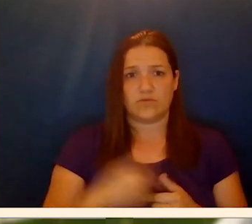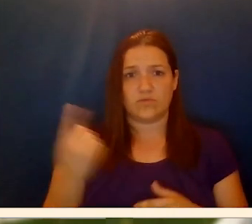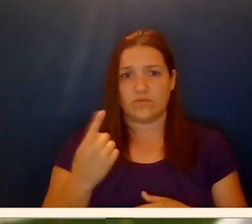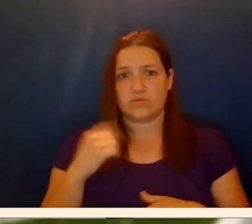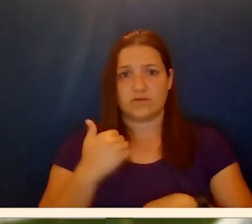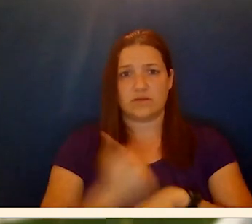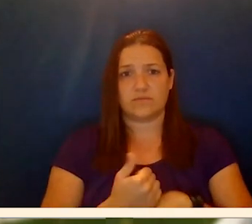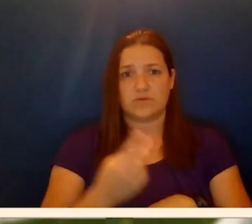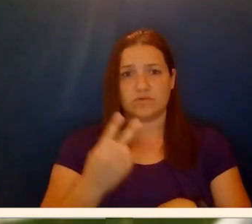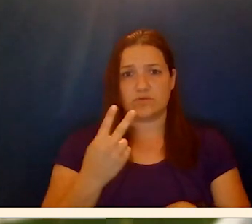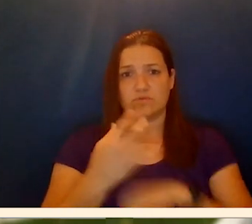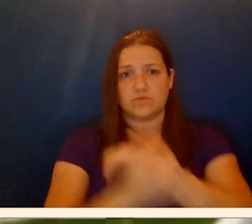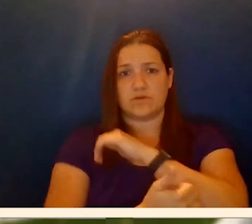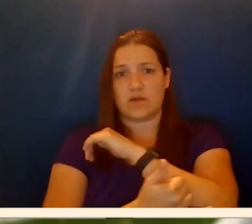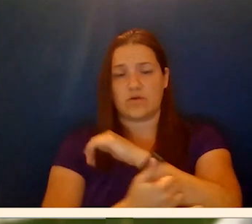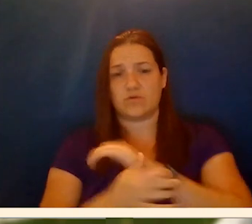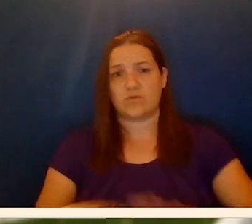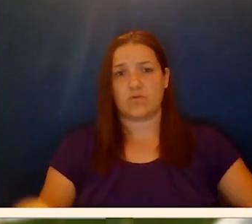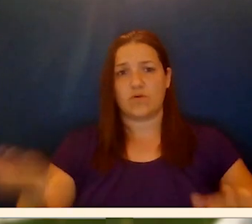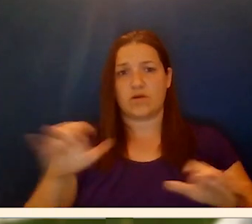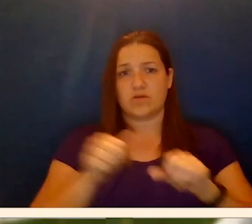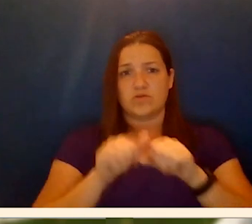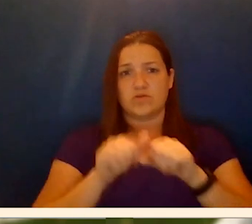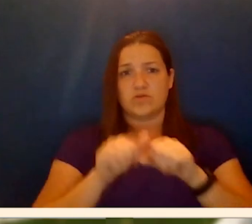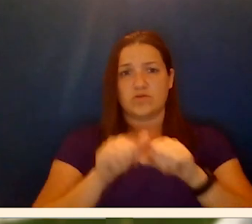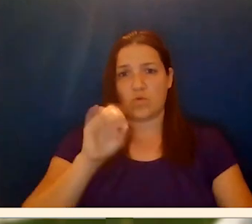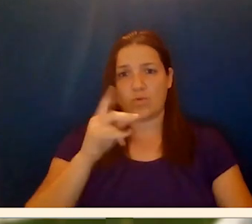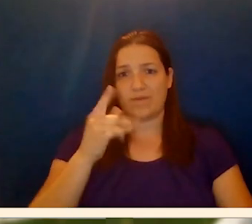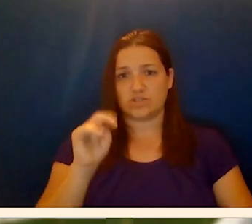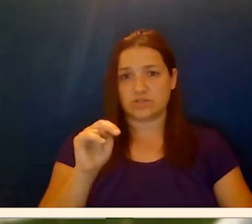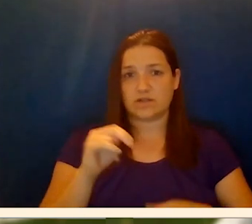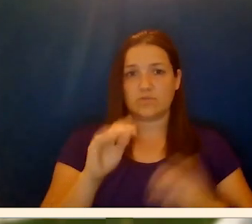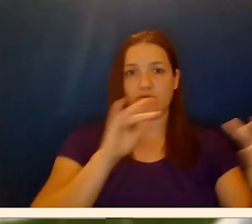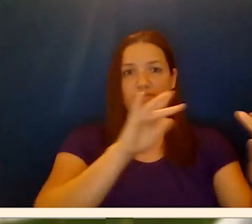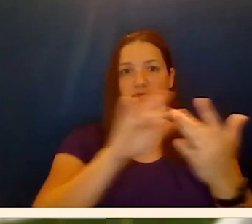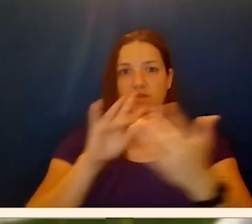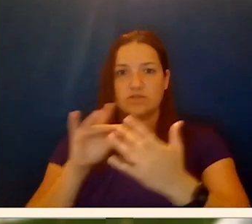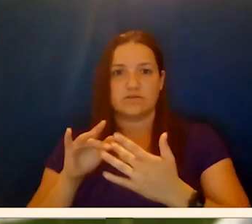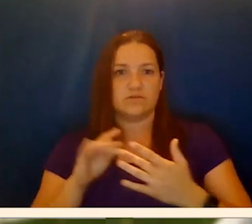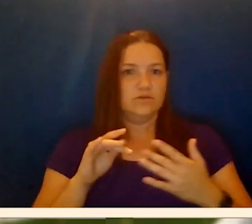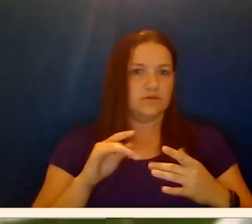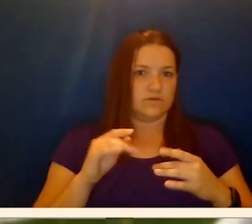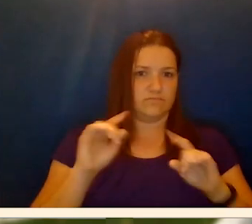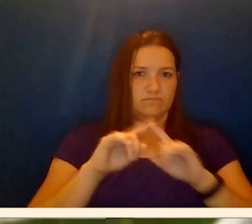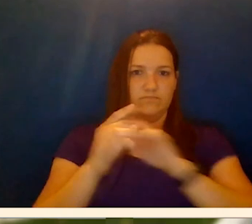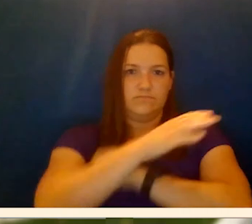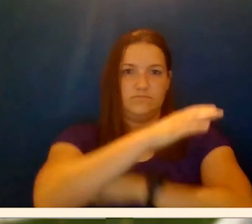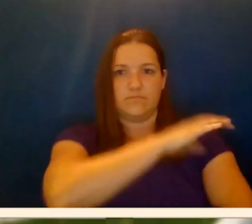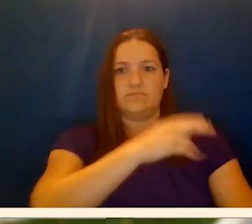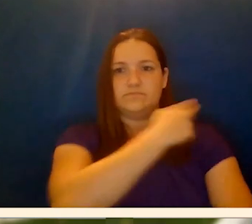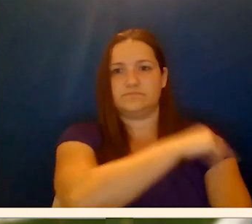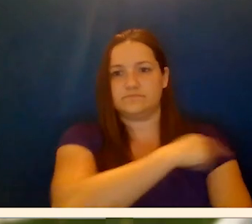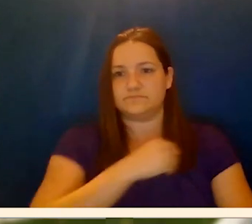a 2-county-wide COVID coalition, and we reached out to all the different clinics and the hospitals